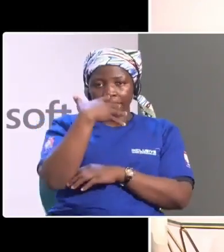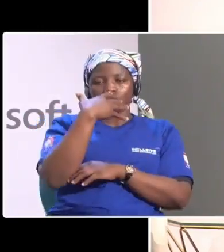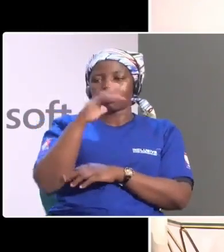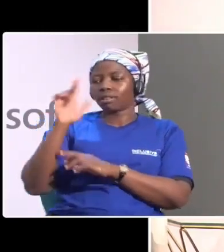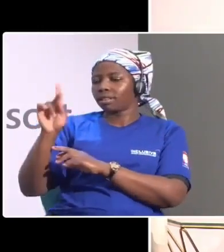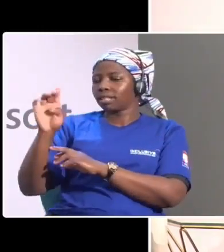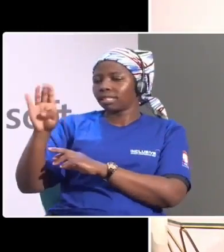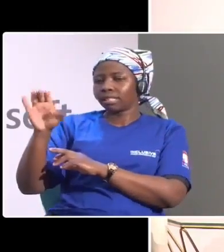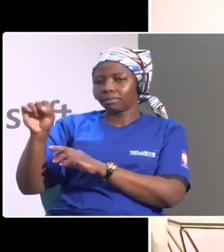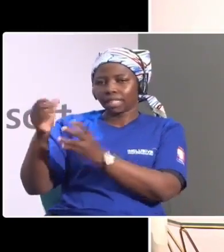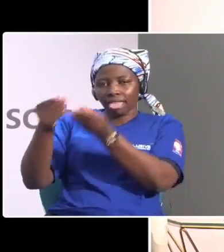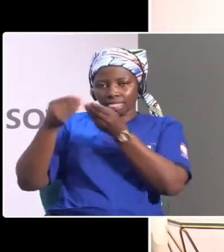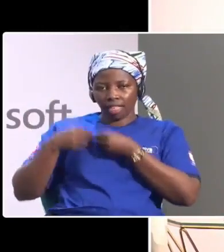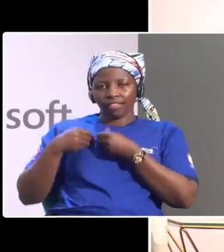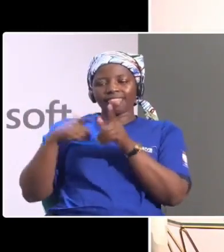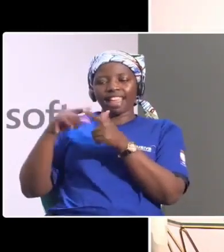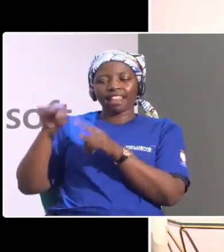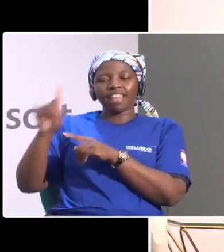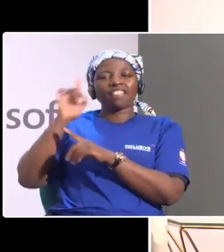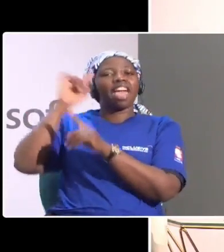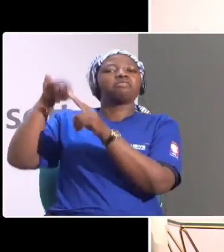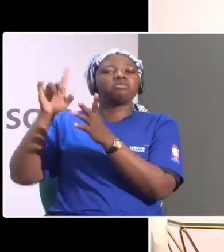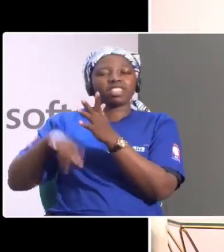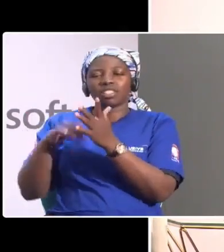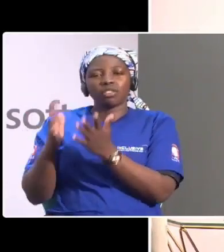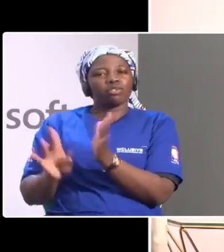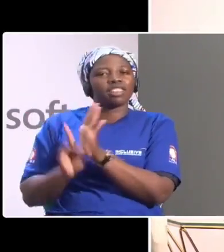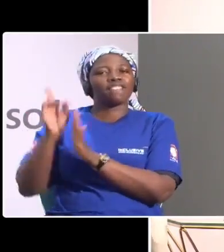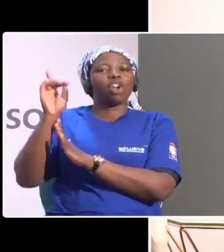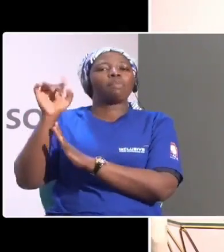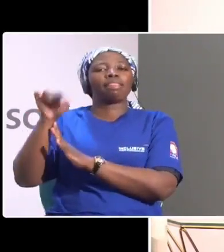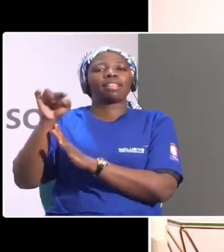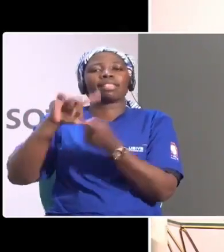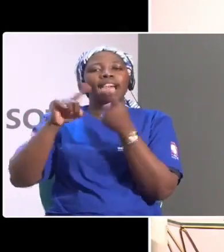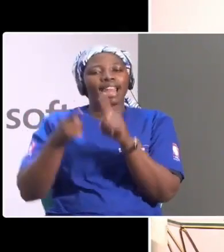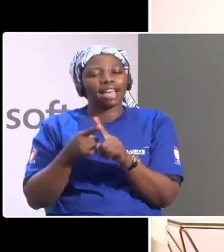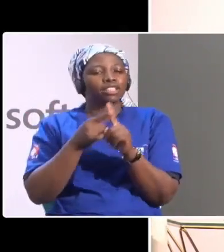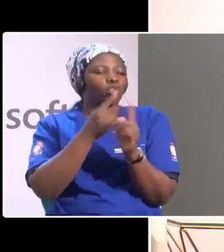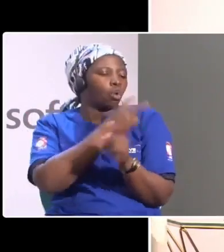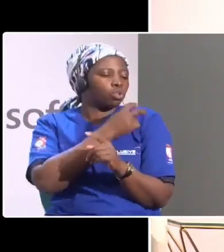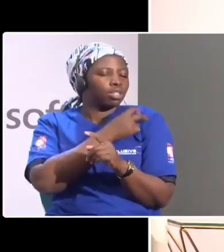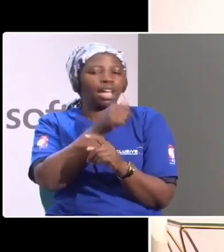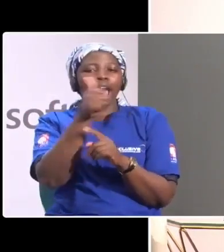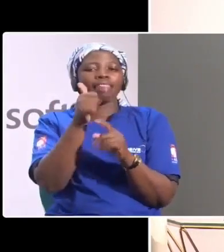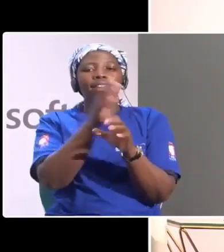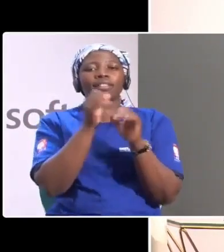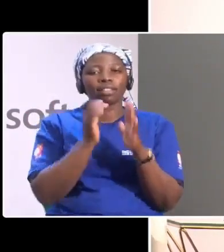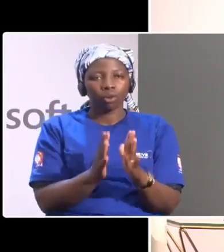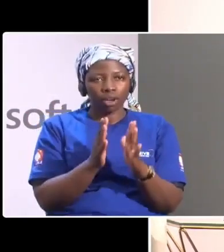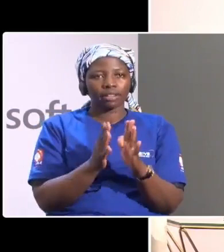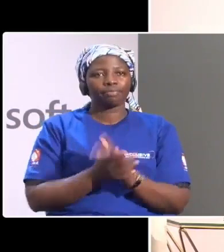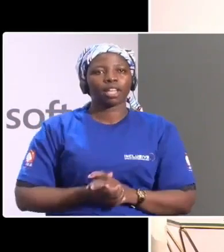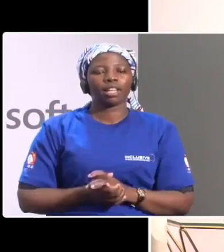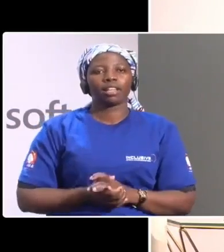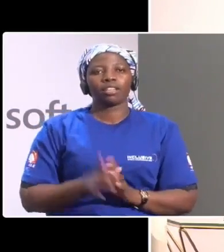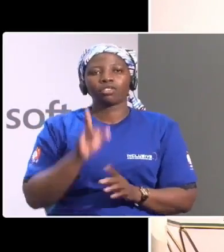KEBS endeavored in developing this standard with consultation with the stakeholders. So